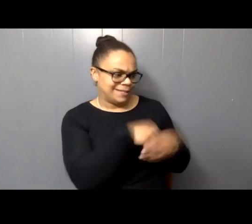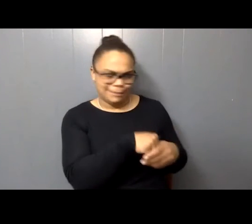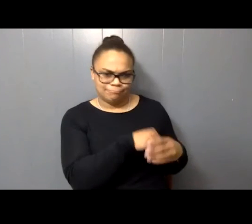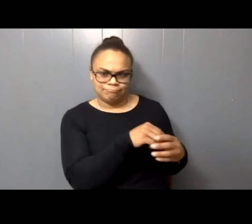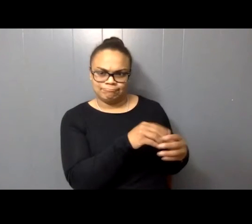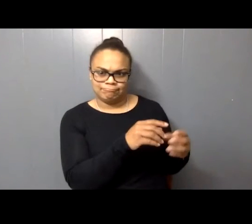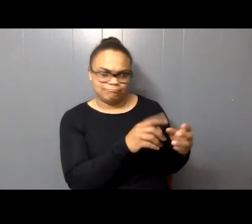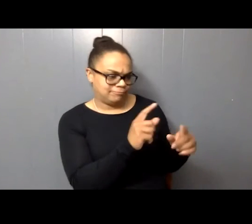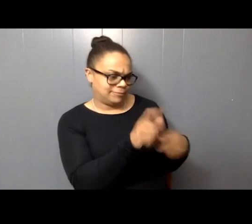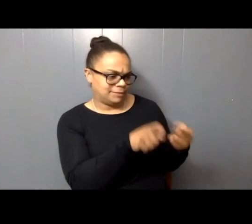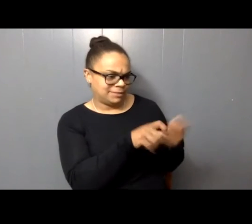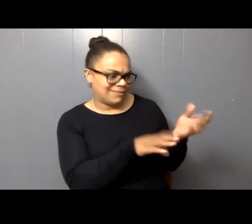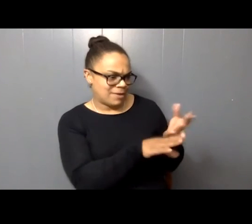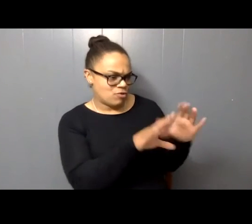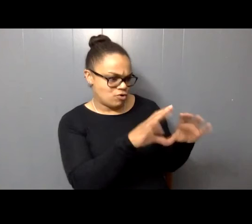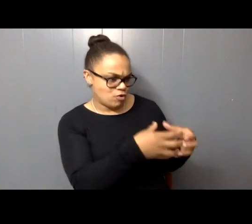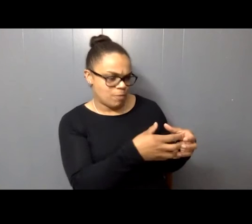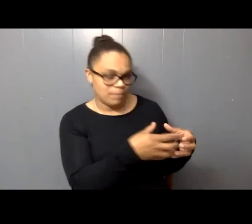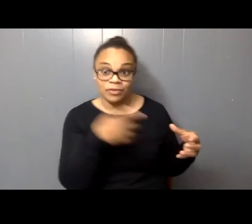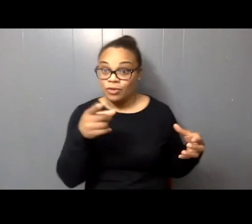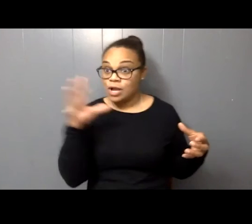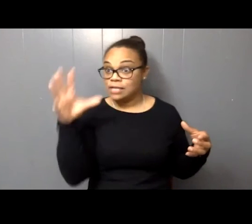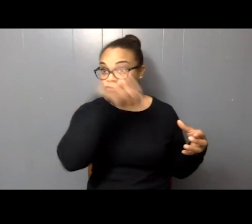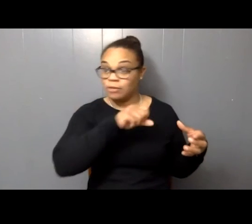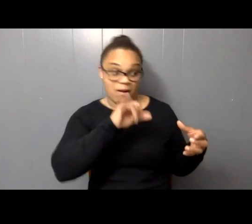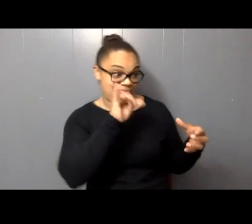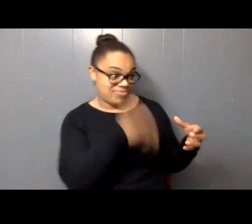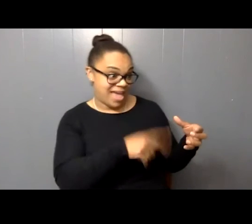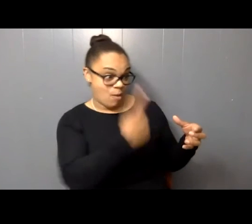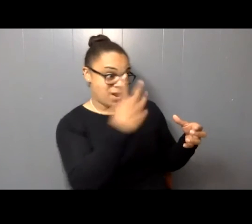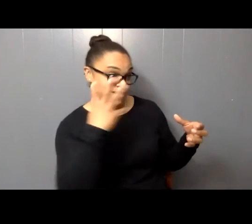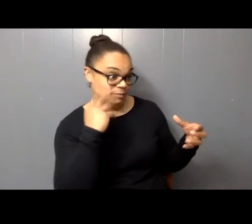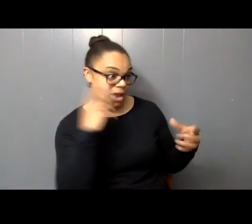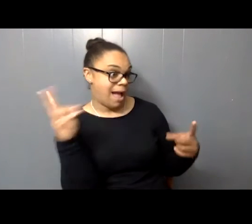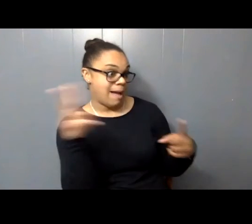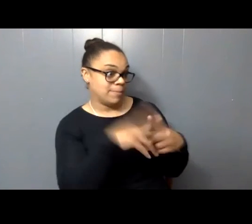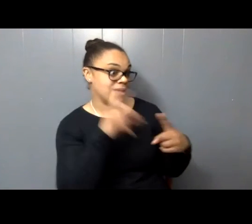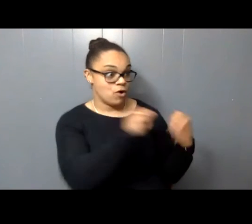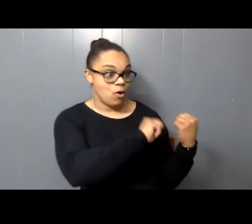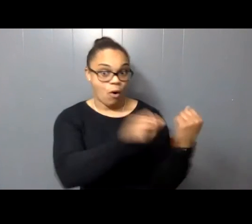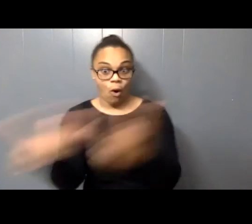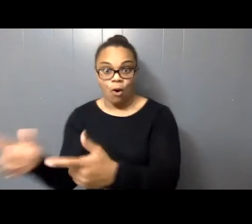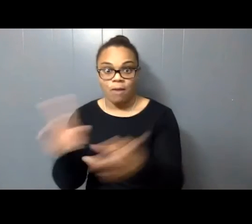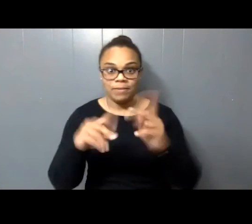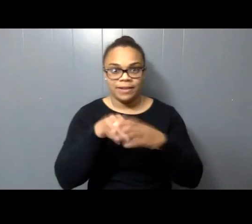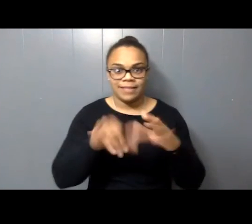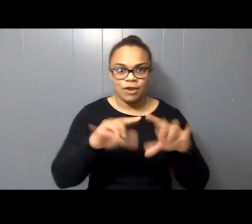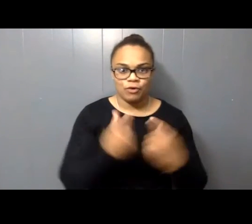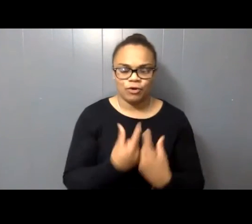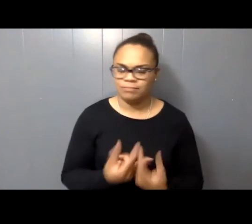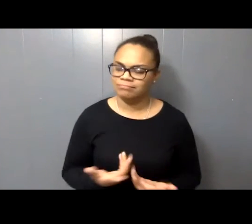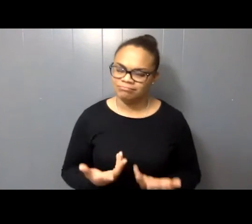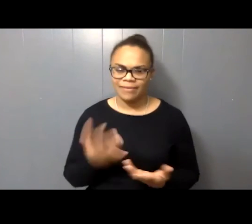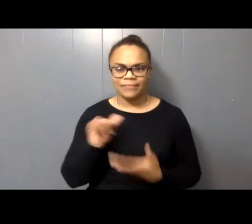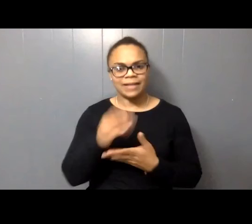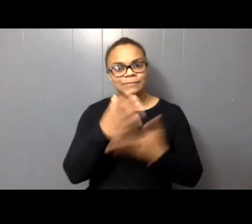experience goes for everyone in that minority group. And I think that's a huge part of bias and stereotypes, is that since there are